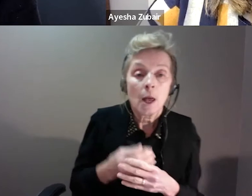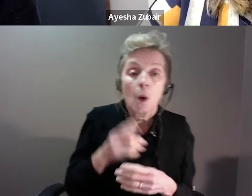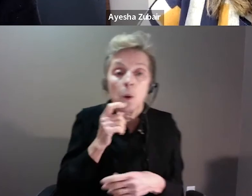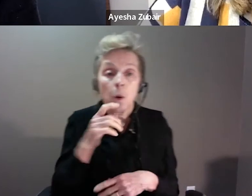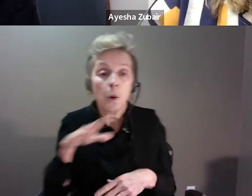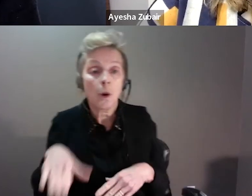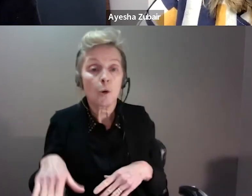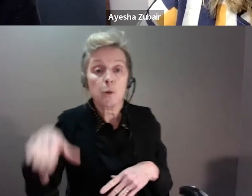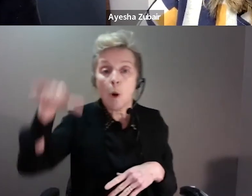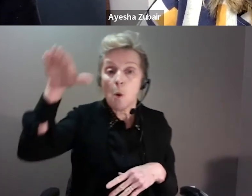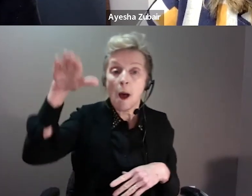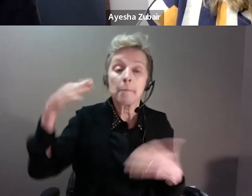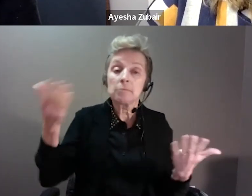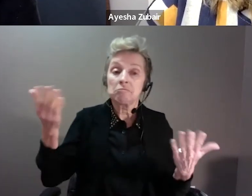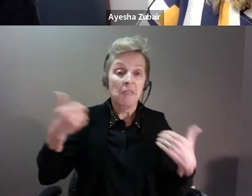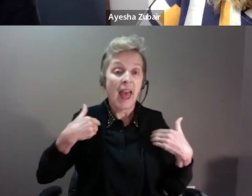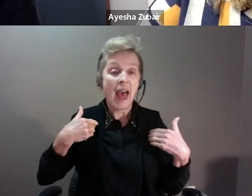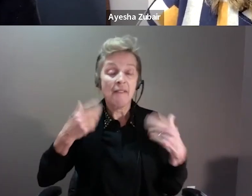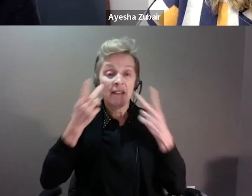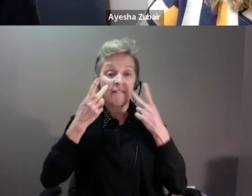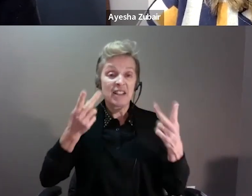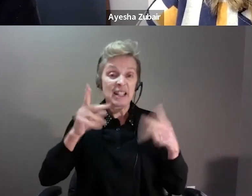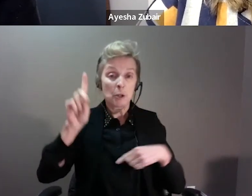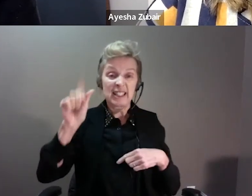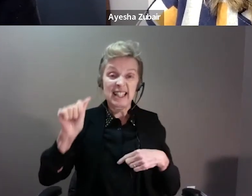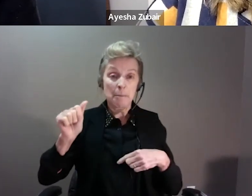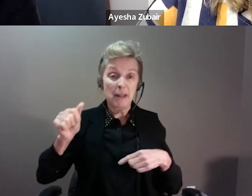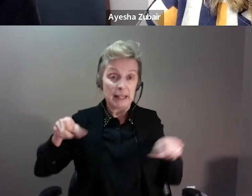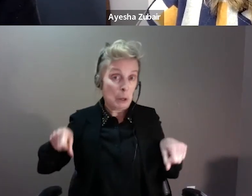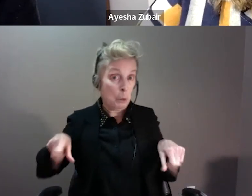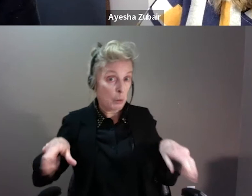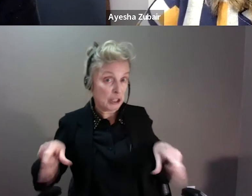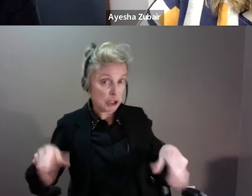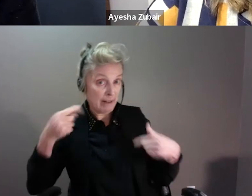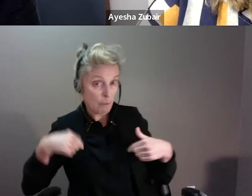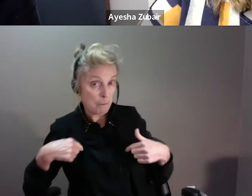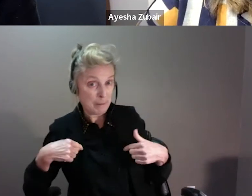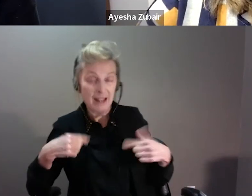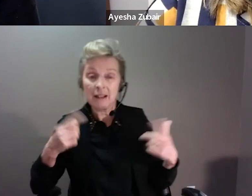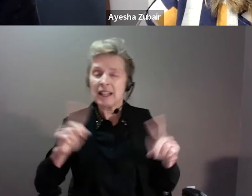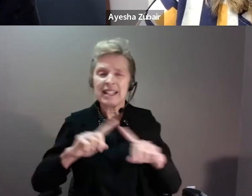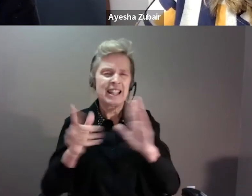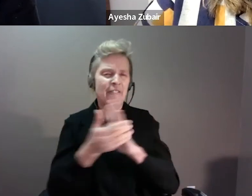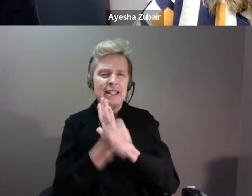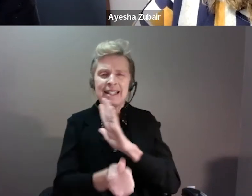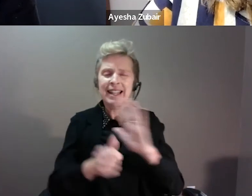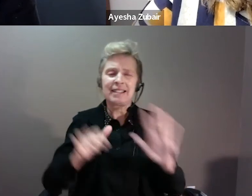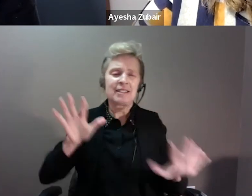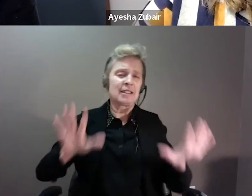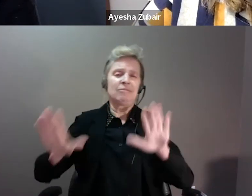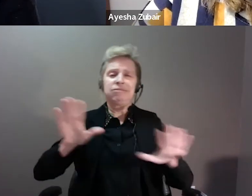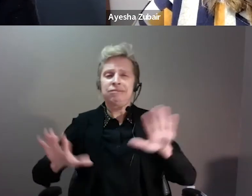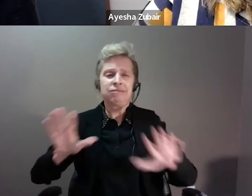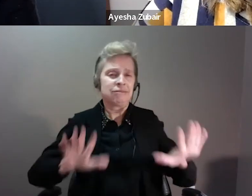have become used to having a visible disability, it's a different set of skills again, right? It's adjusting to a different set of skills. So I